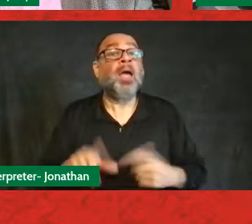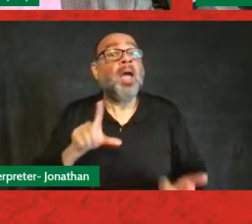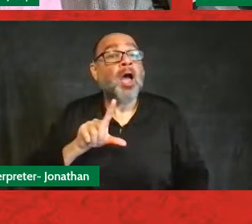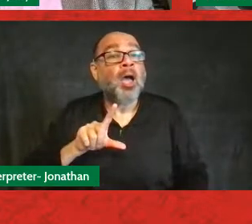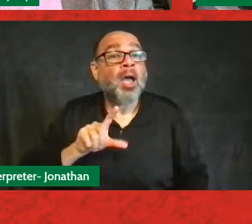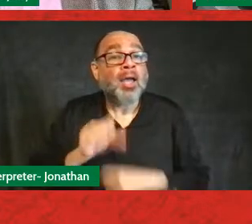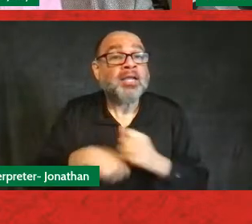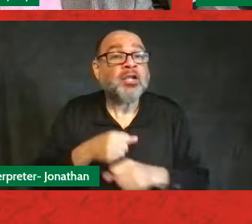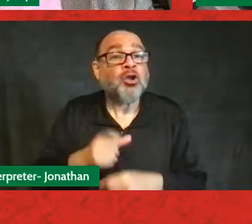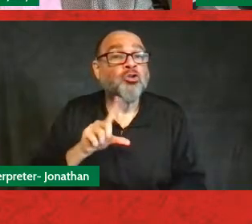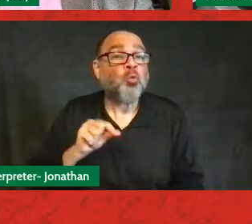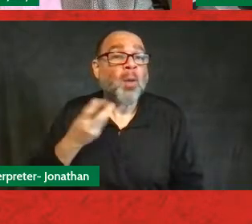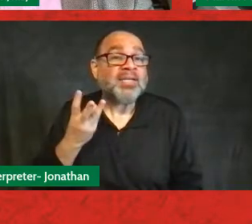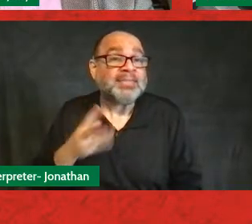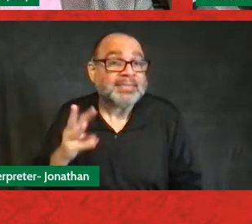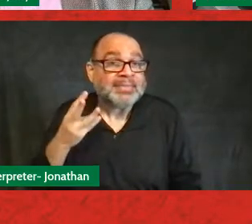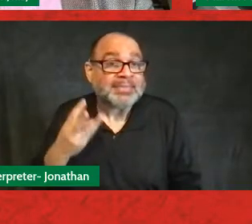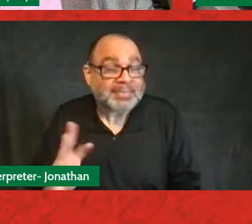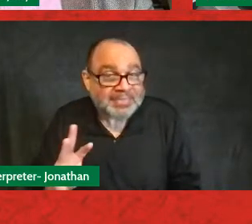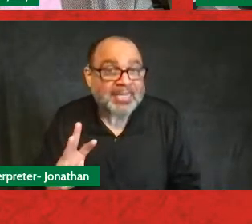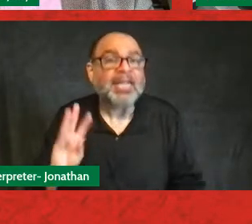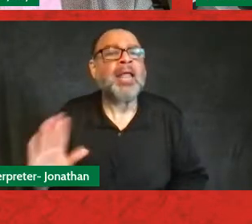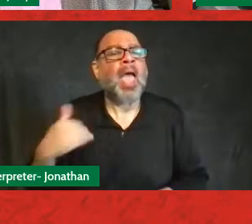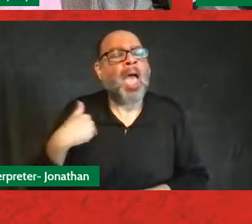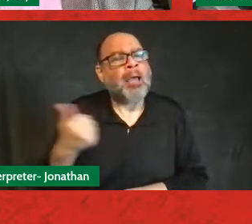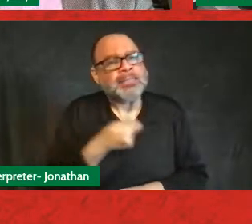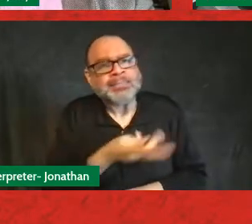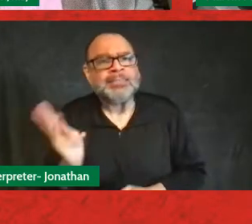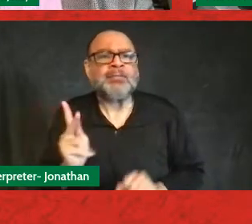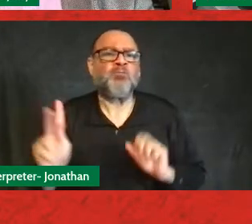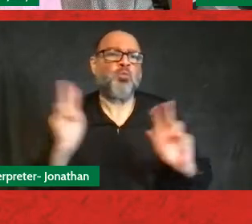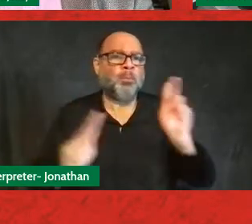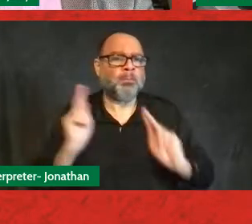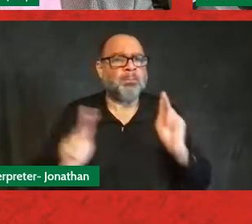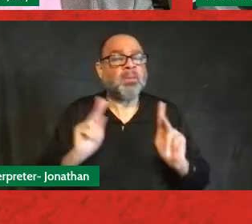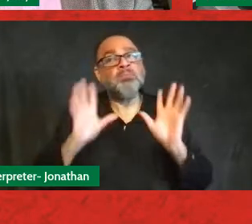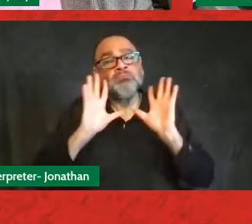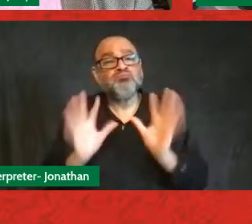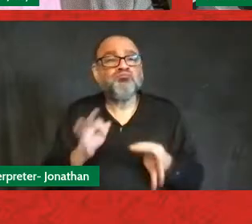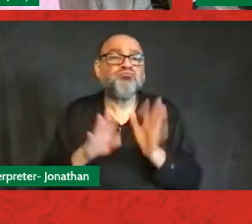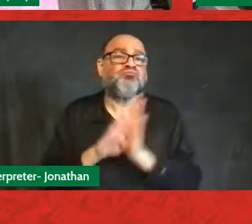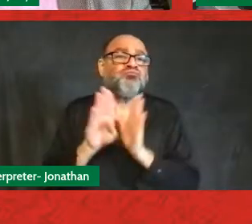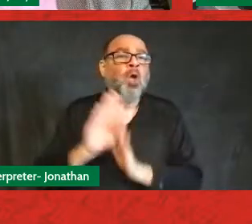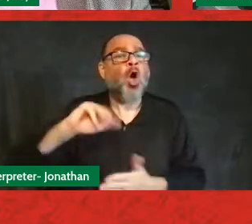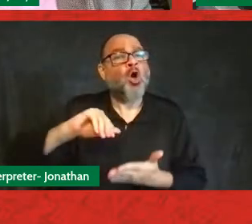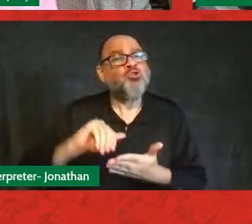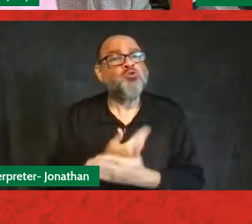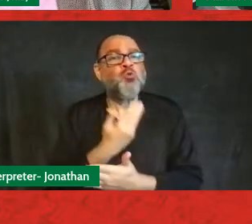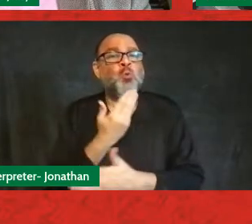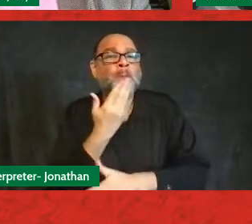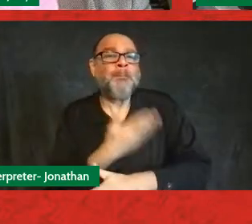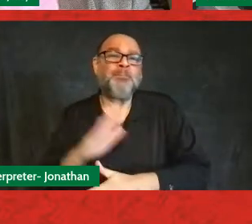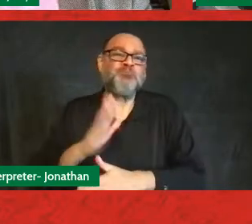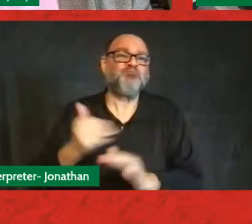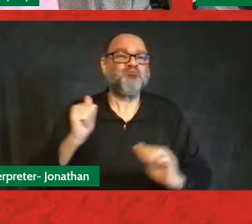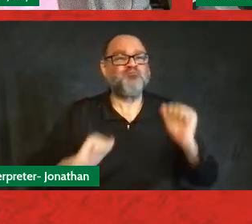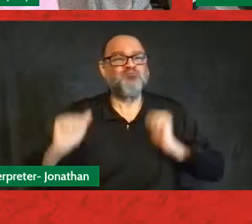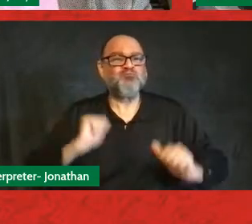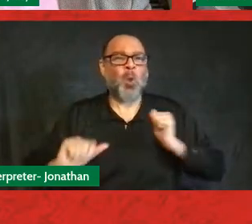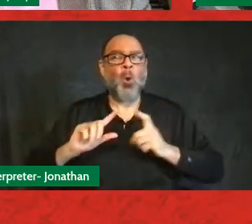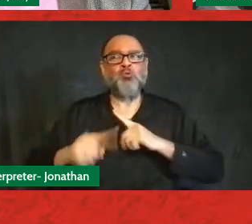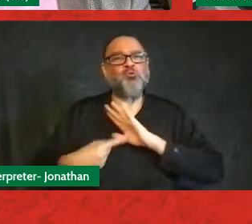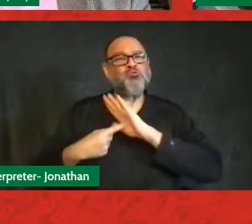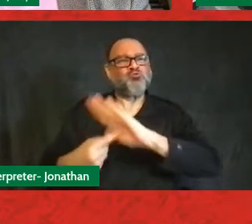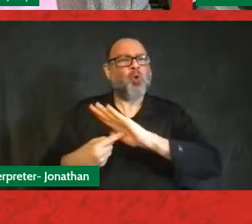Wolfe and Savion Glover and Daryl Waters, you know, created a new musical to tell the story of what happened. And, you know, it's a